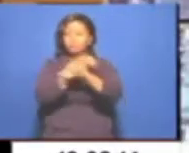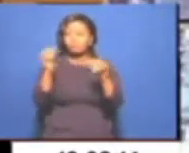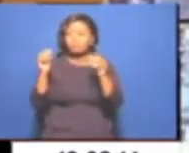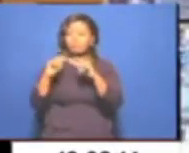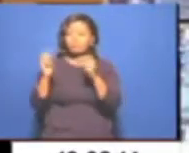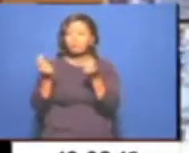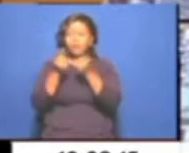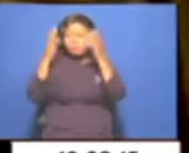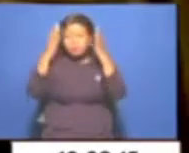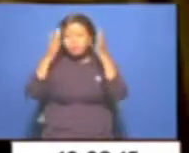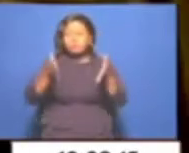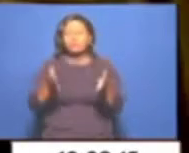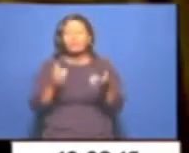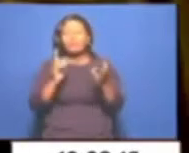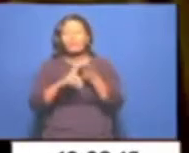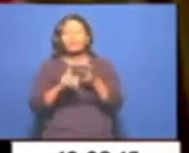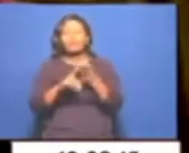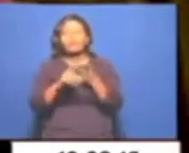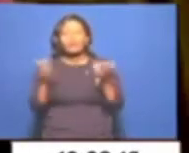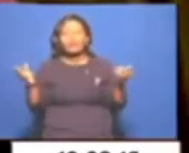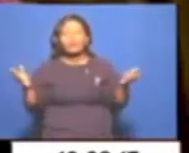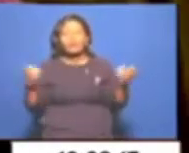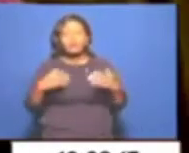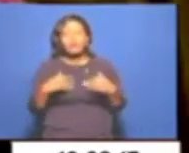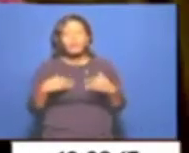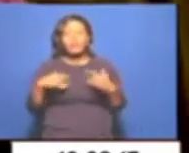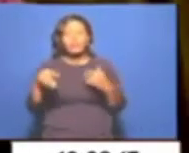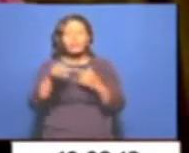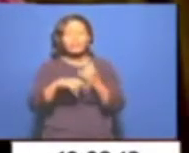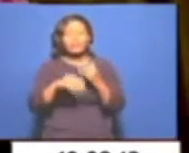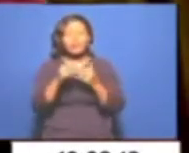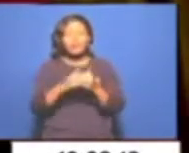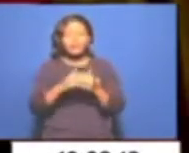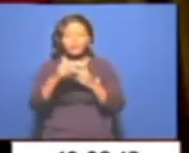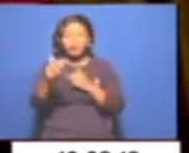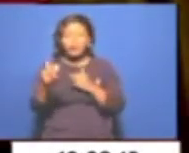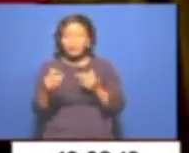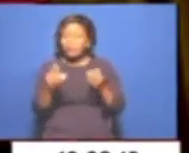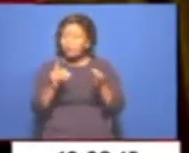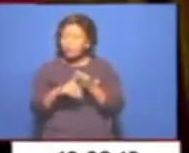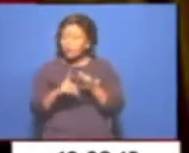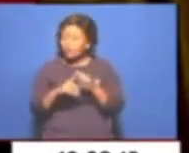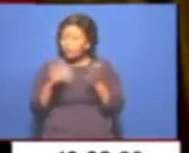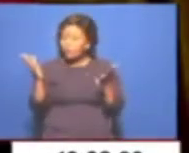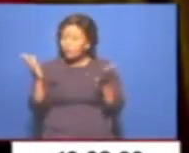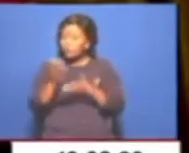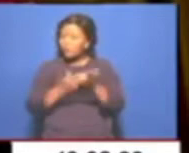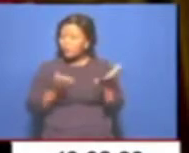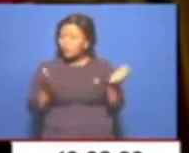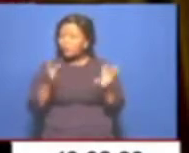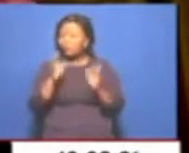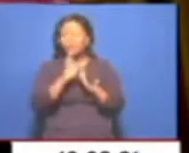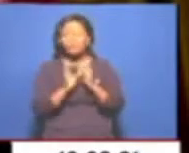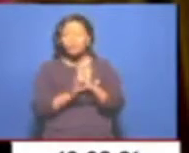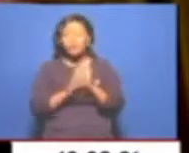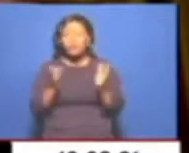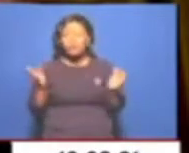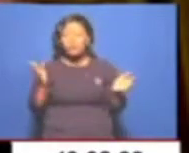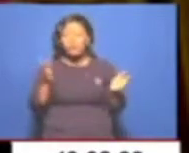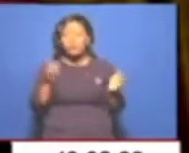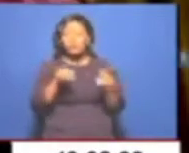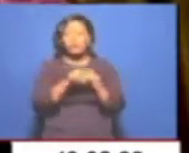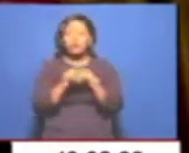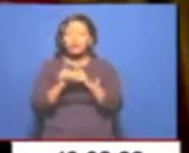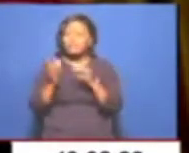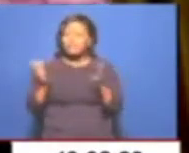us are equal before the law, even if you're president. We do not have two tiers of citizenship, two tiers of persons. We are all equal before the